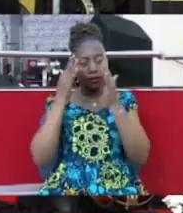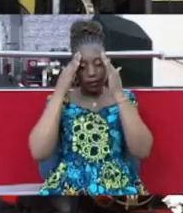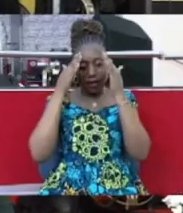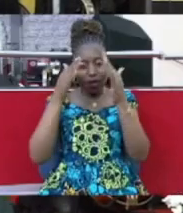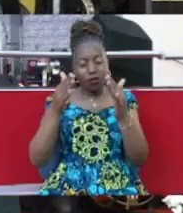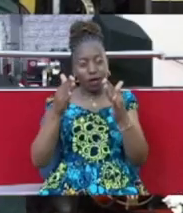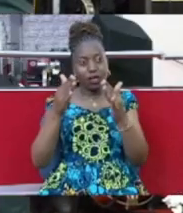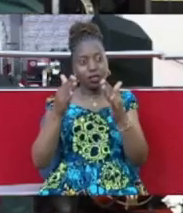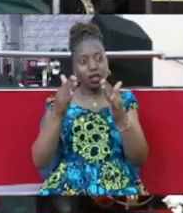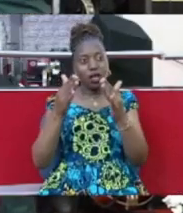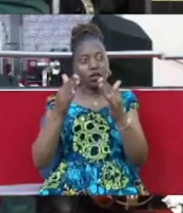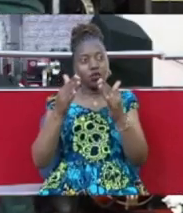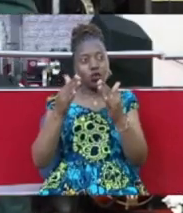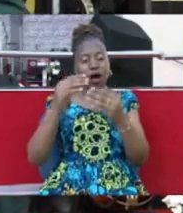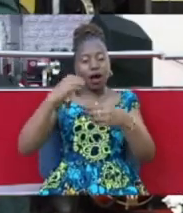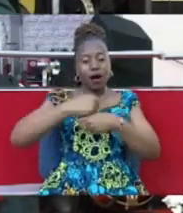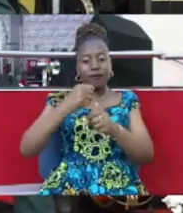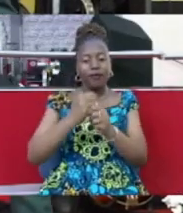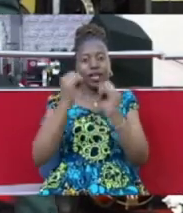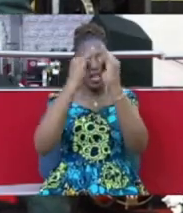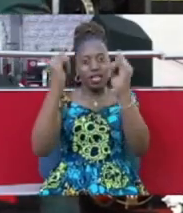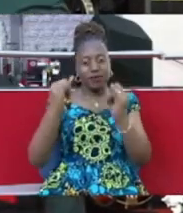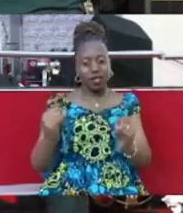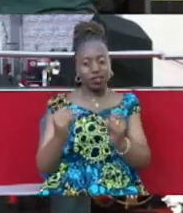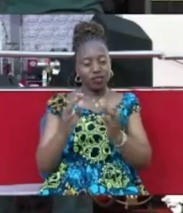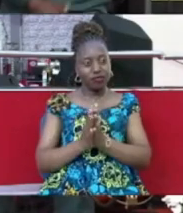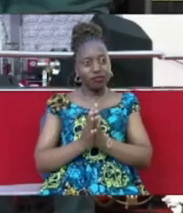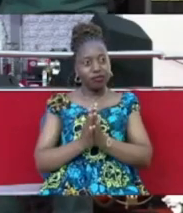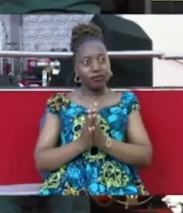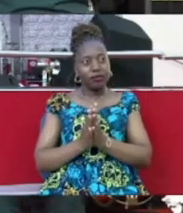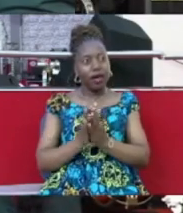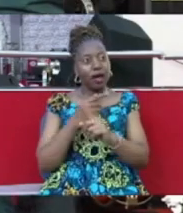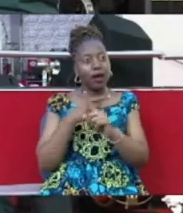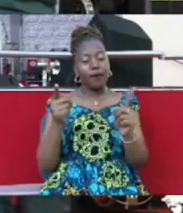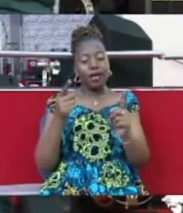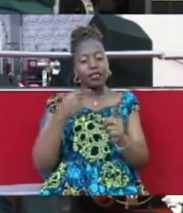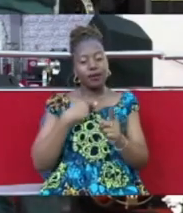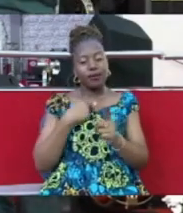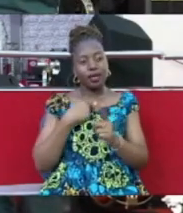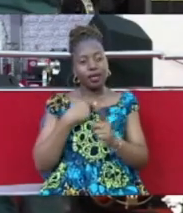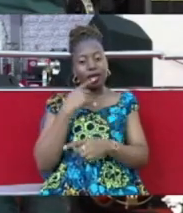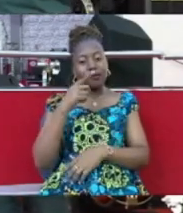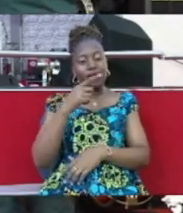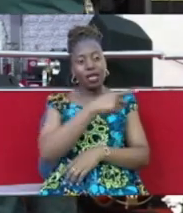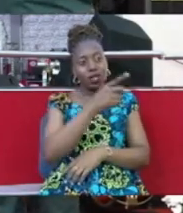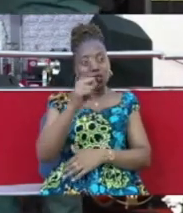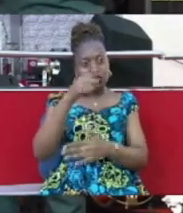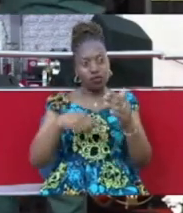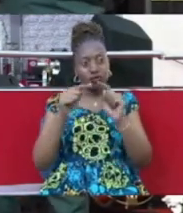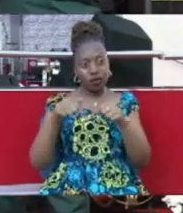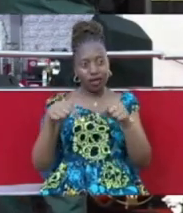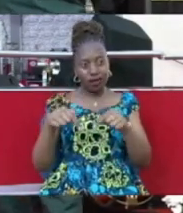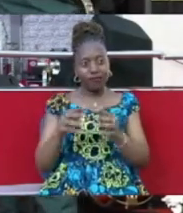of sort. Na mawazo yetu naenda katika vile vitu ambavyo vimechongwa. But I want to bring it to you today, lakini nataka kukuelezea